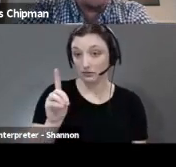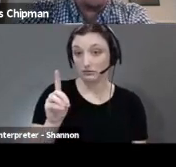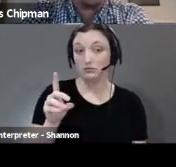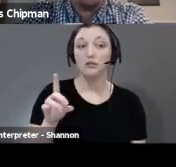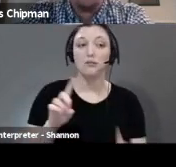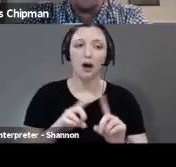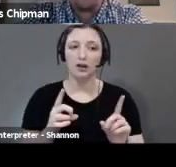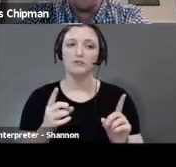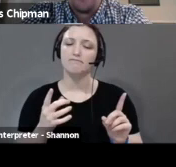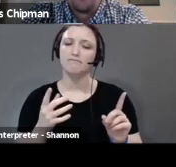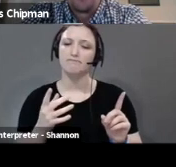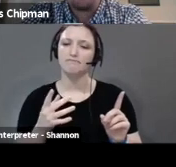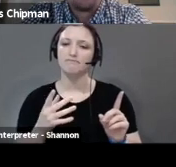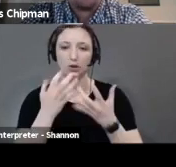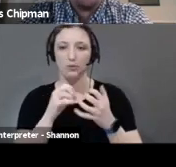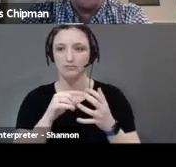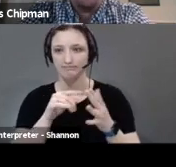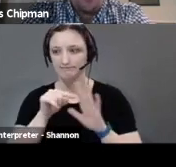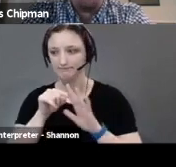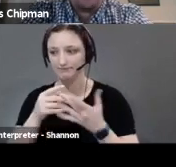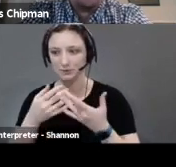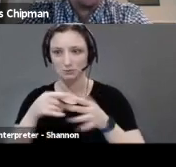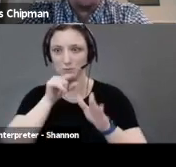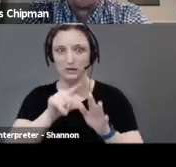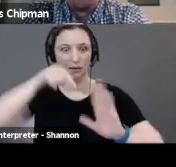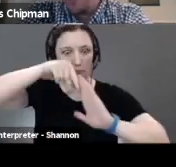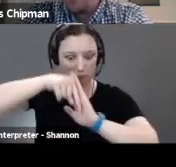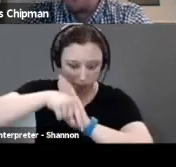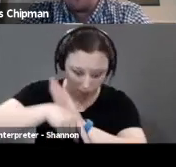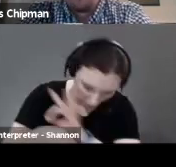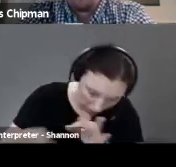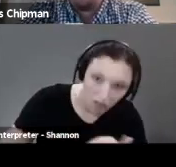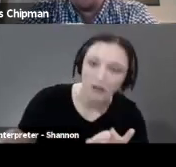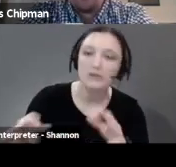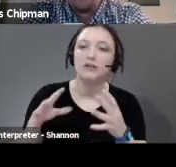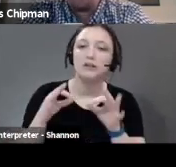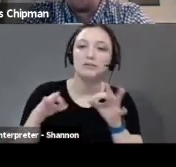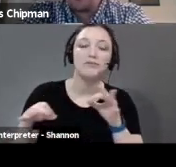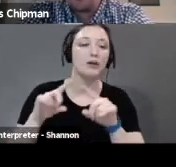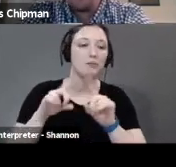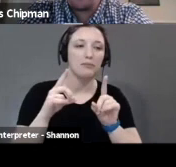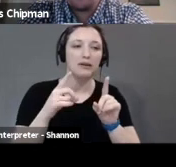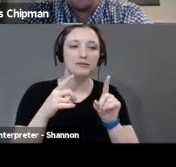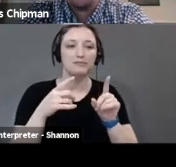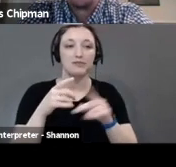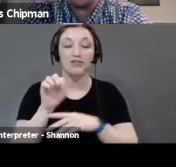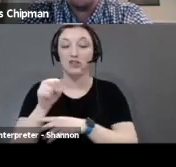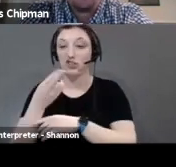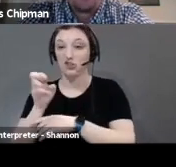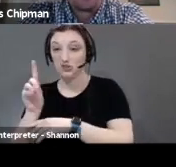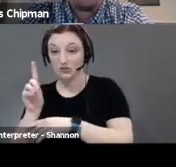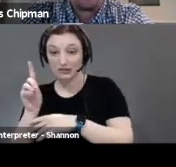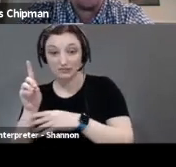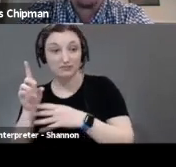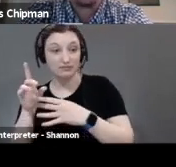want to get into too far down the weeds, but that would not be an eligible expenditure for SHRED purposes as if you're